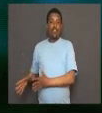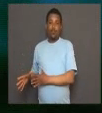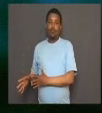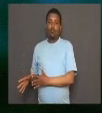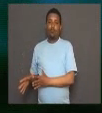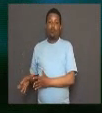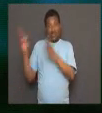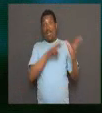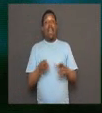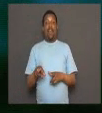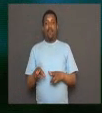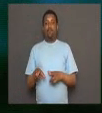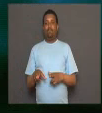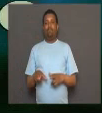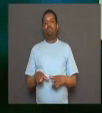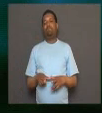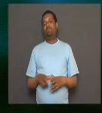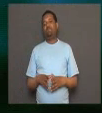Students, let's get ready.